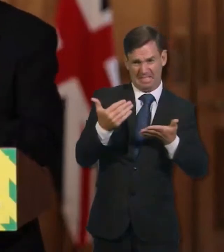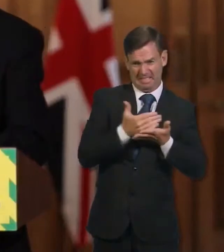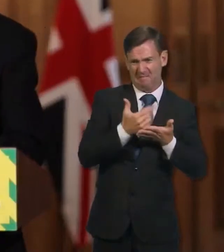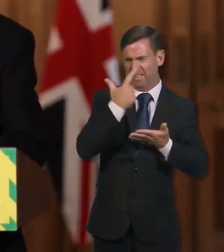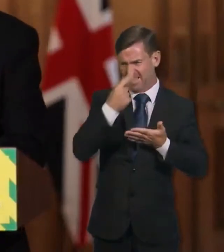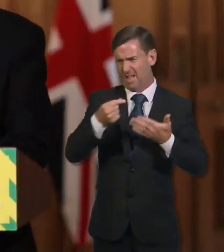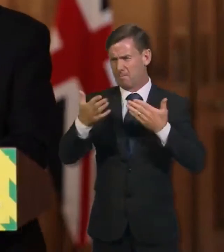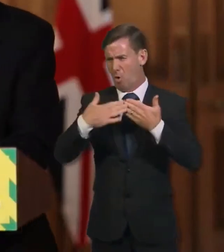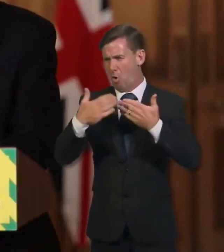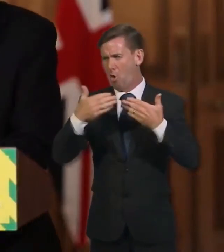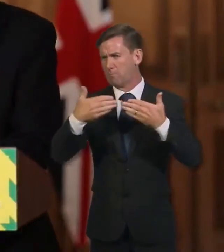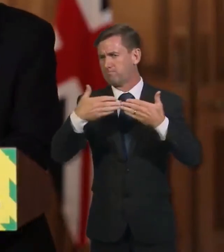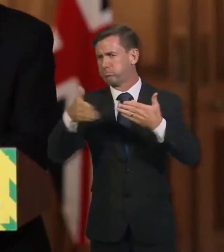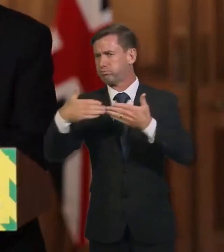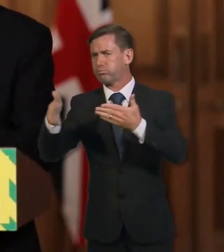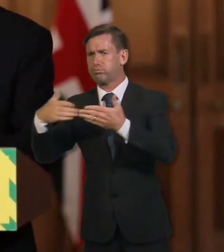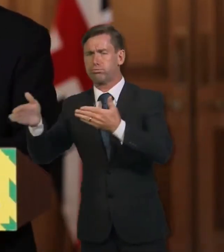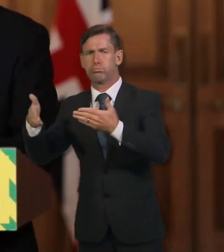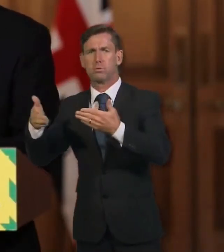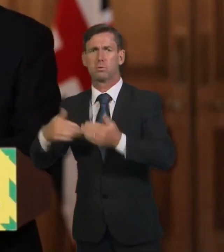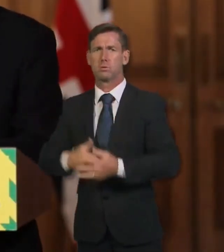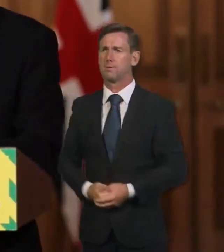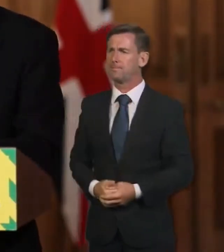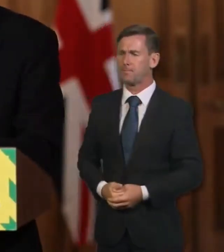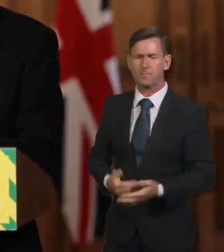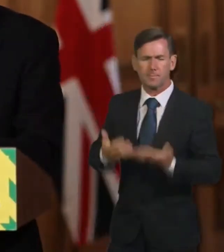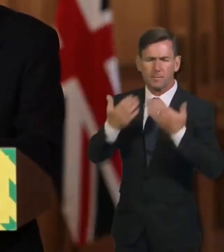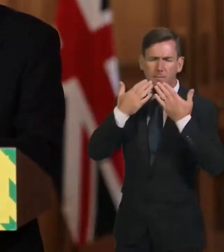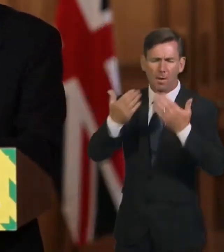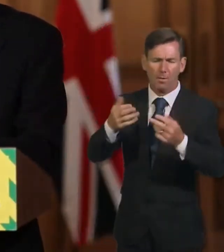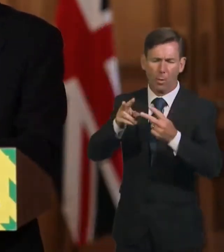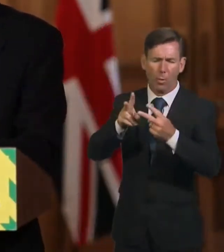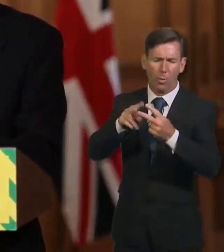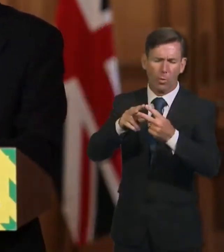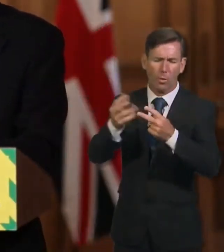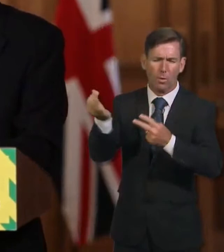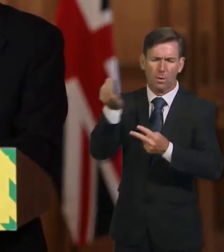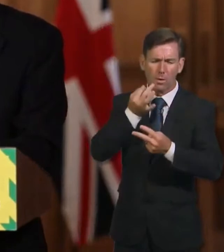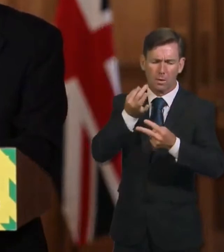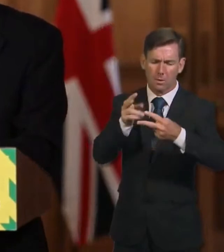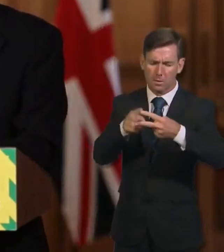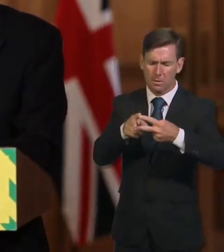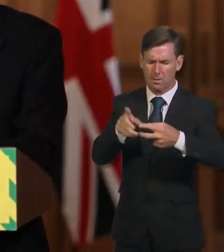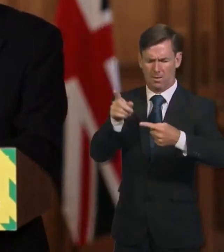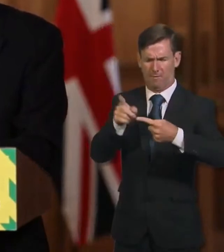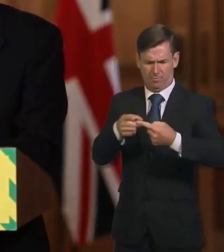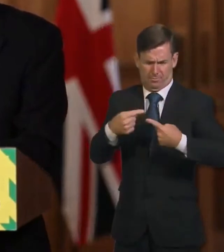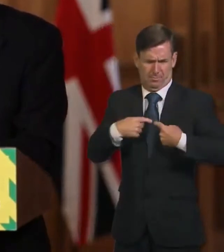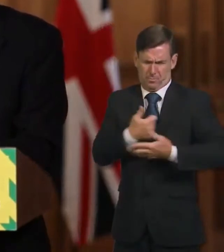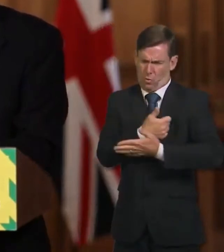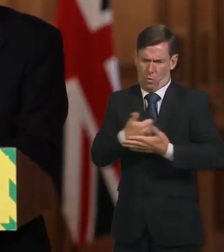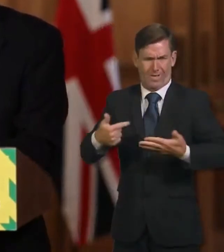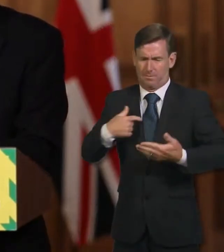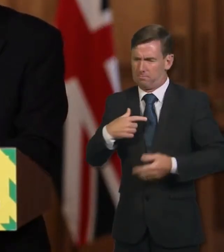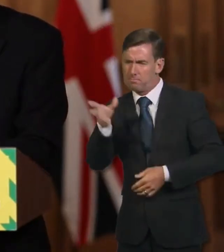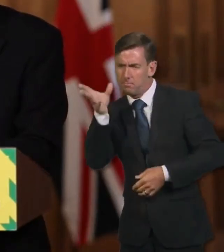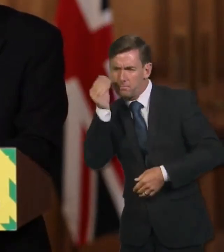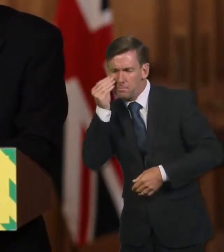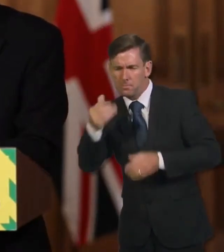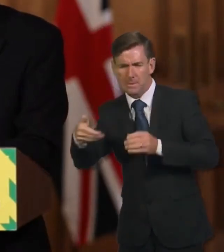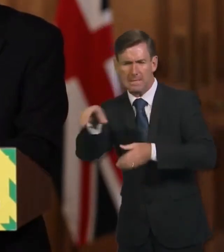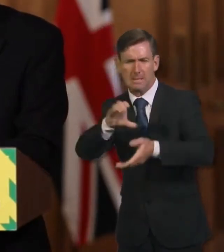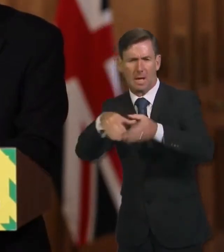those questions. Yes, of course, we continue to be informed by the science. And this afternoon, I had further extensive conversations with